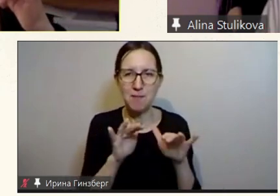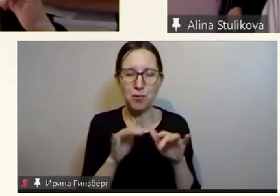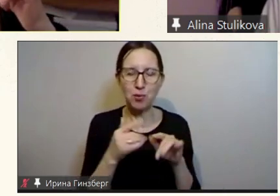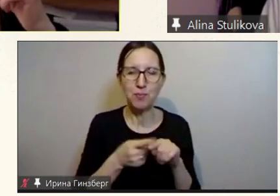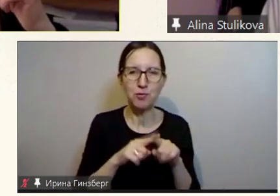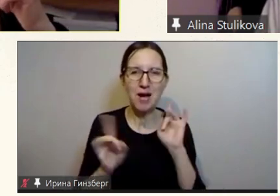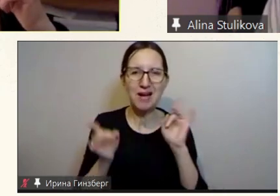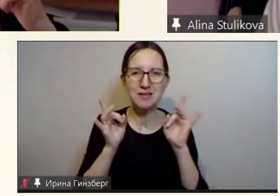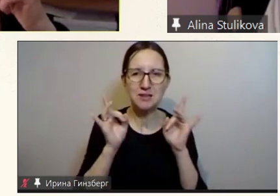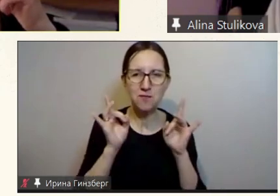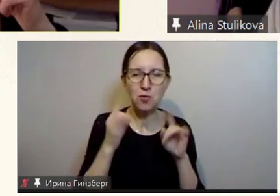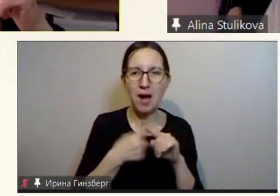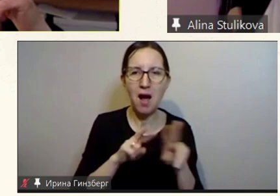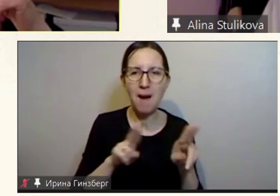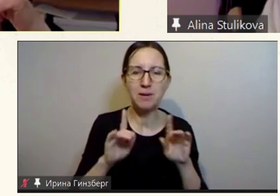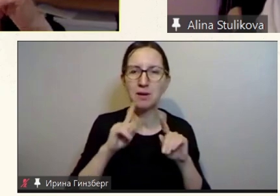And